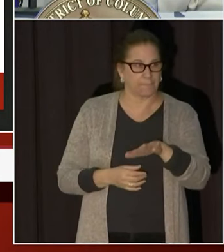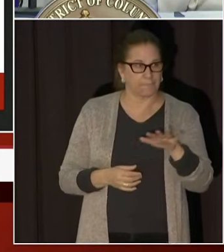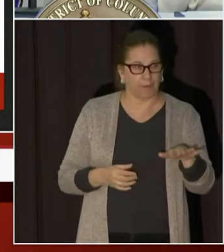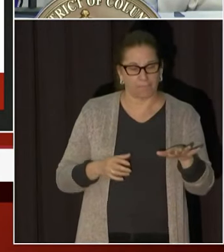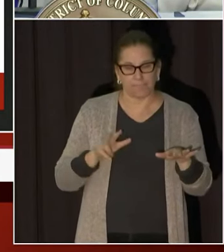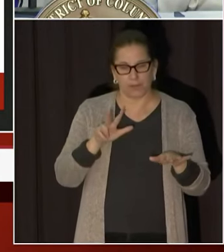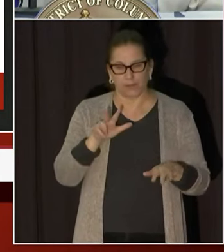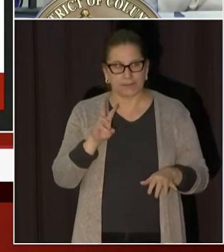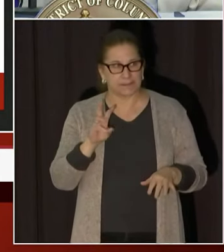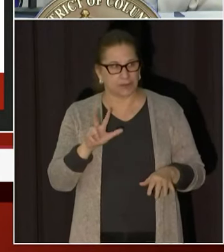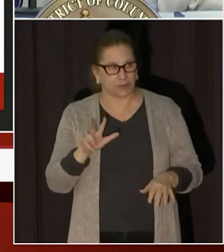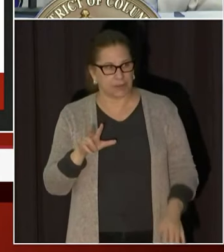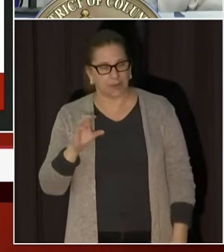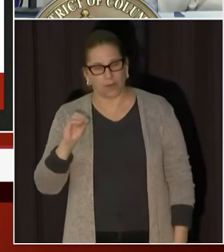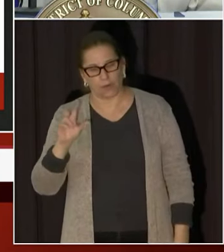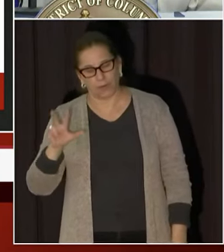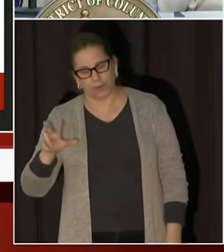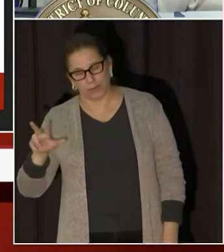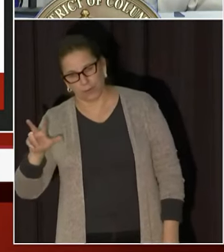855-363-0333. As well as